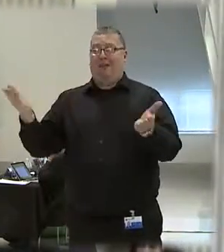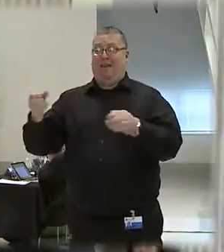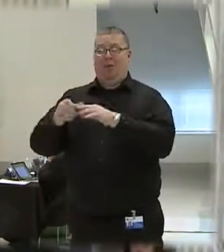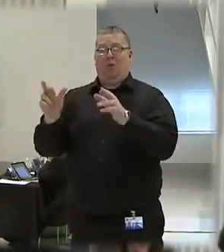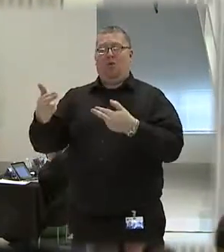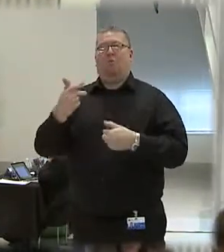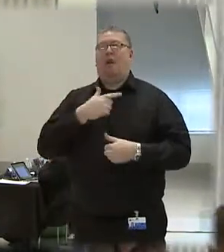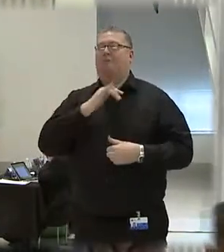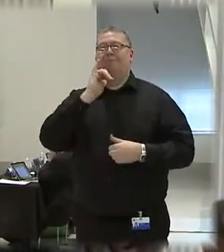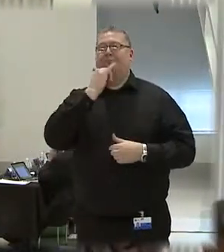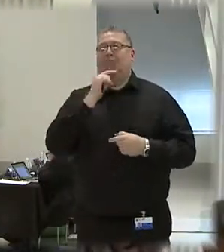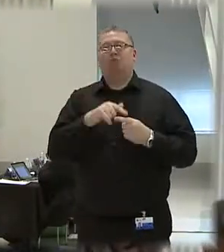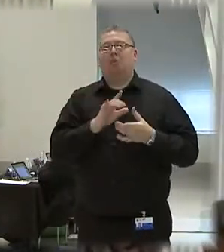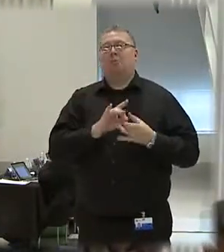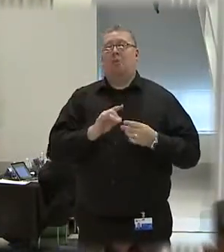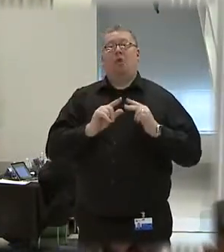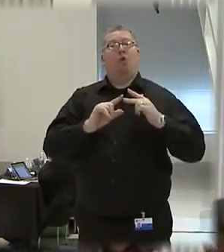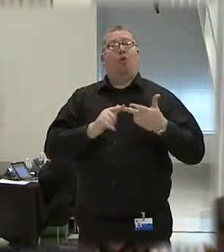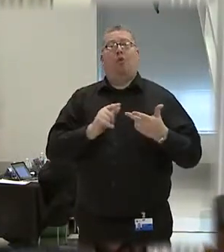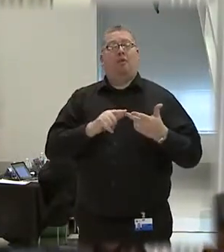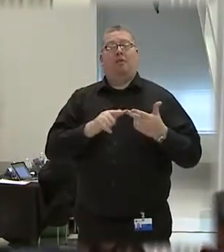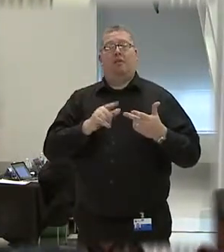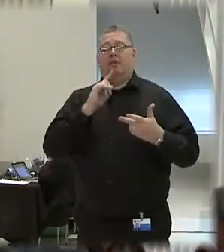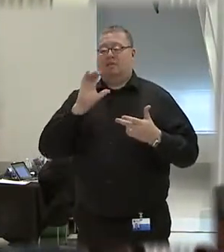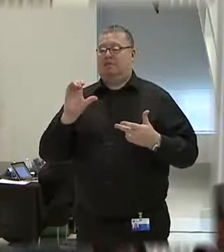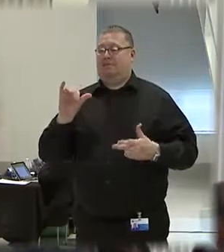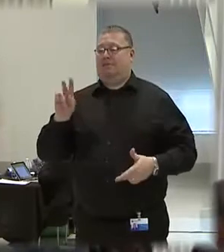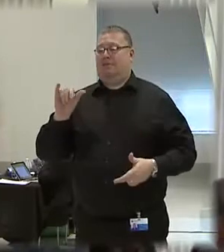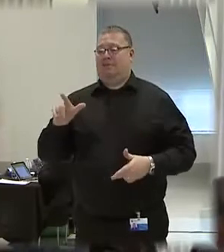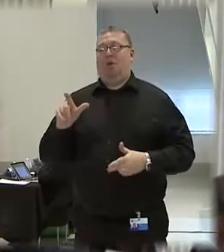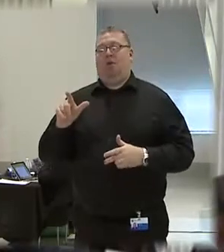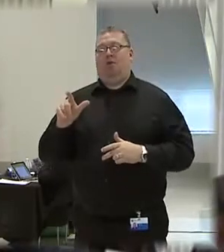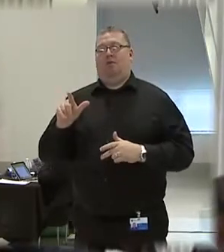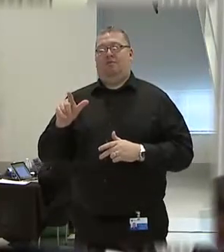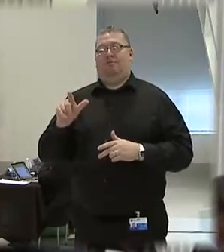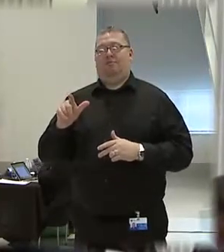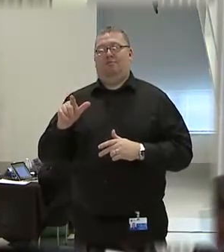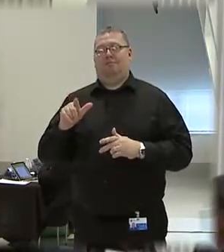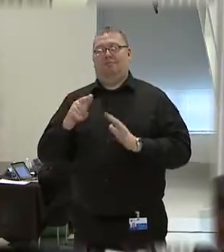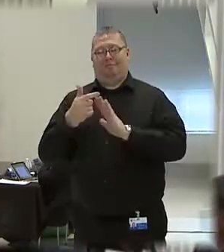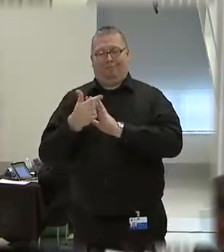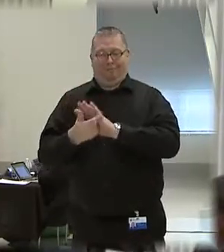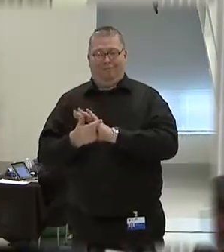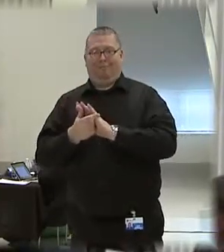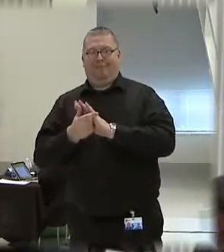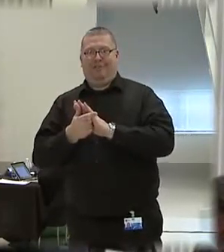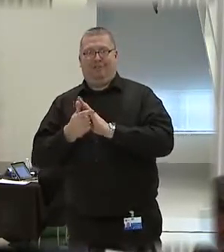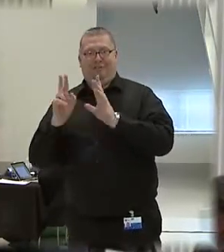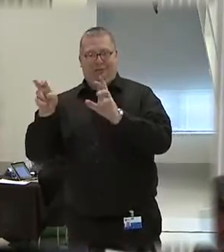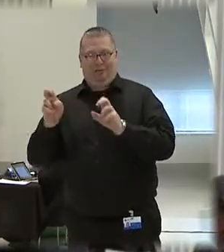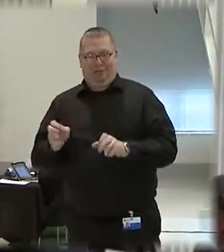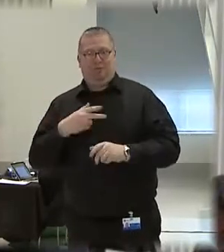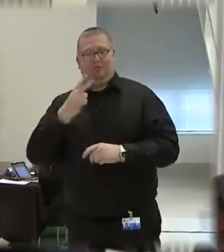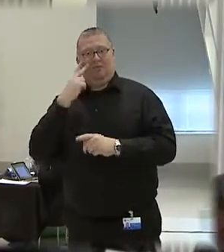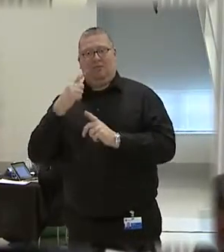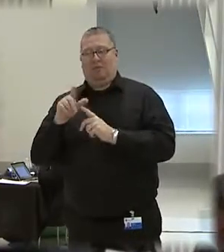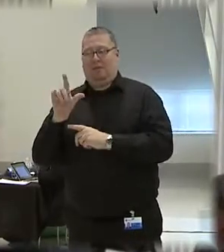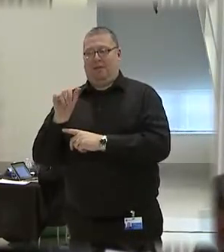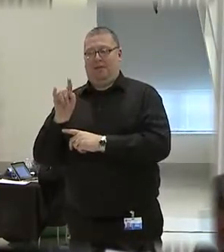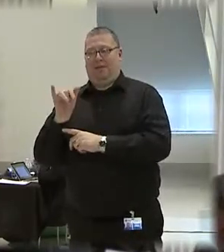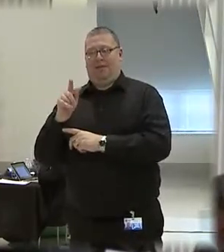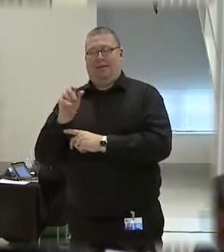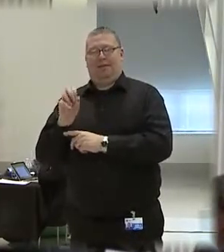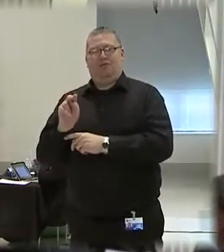mention the third most important is the civil litigation that occurs after all of this. So under what circumstances can we provide